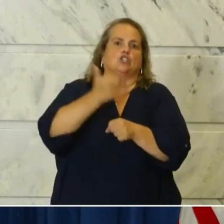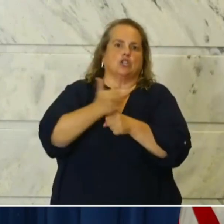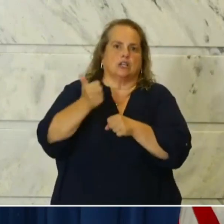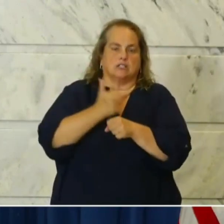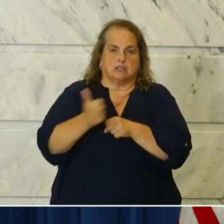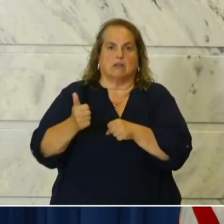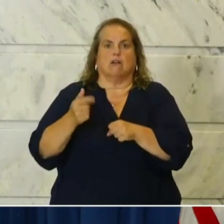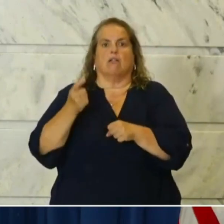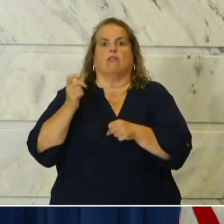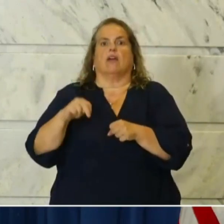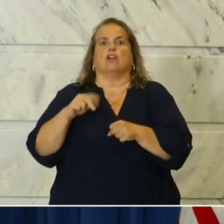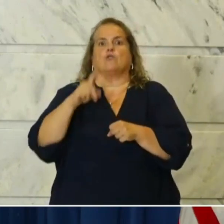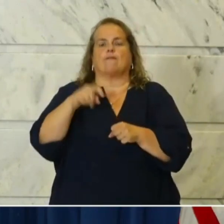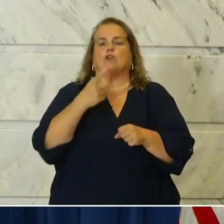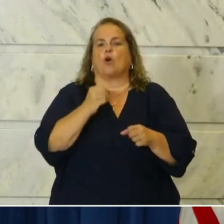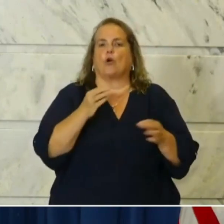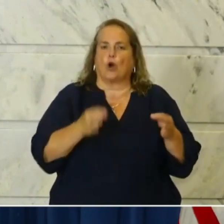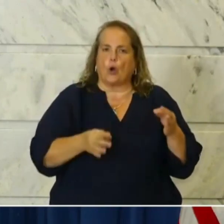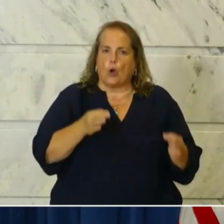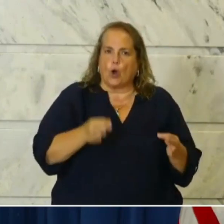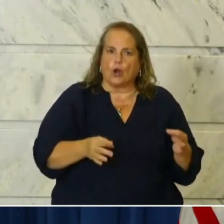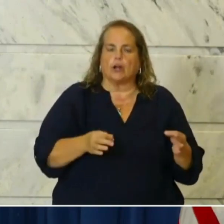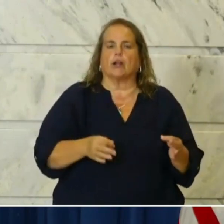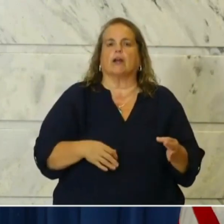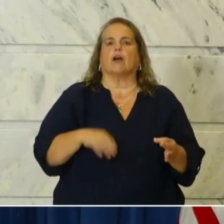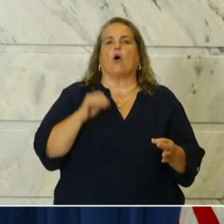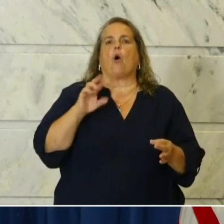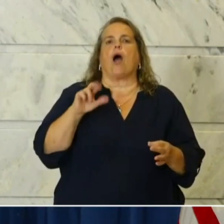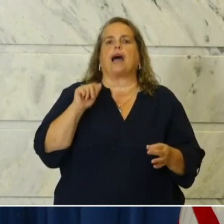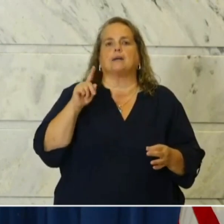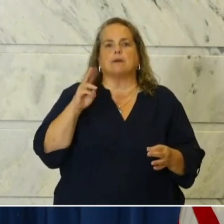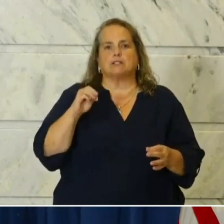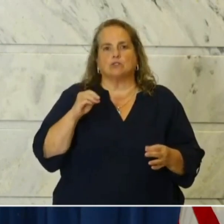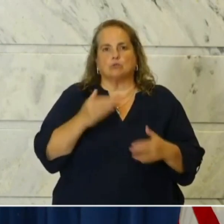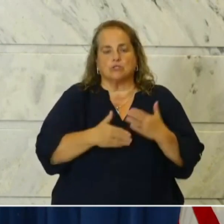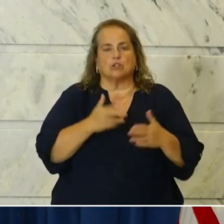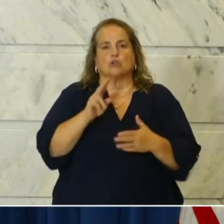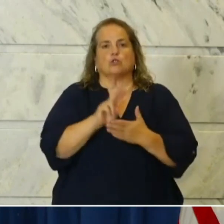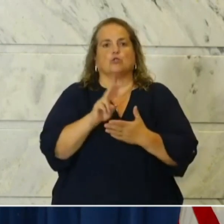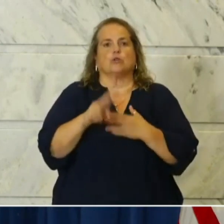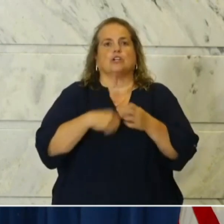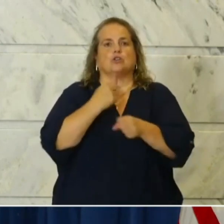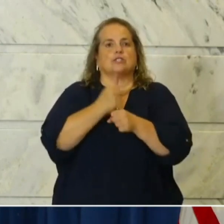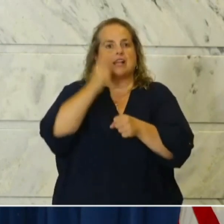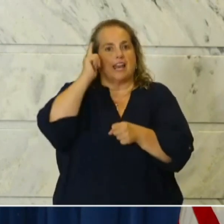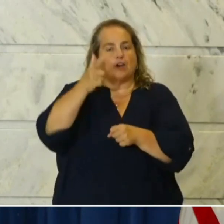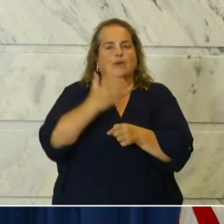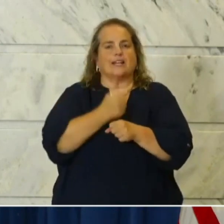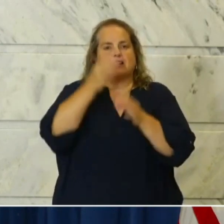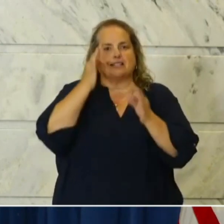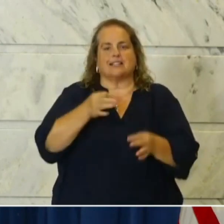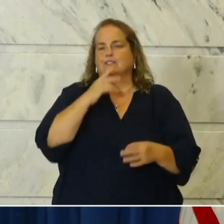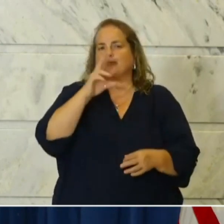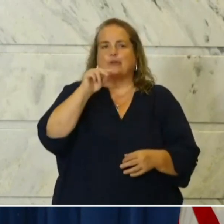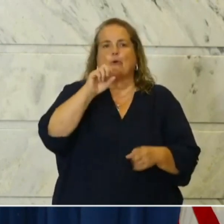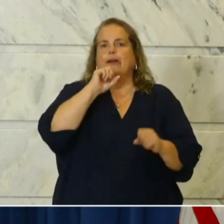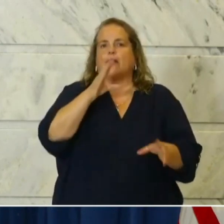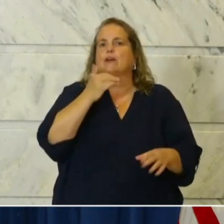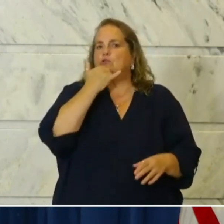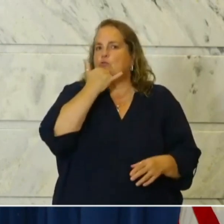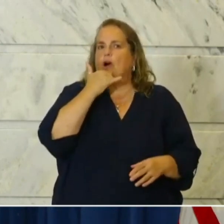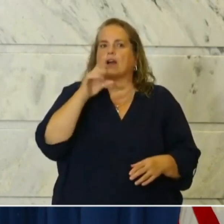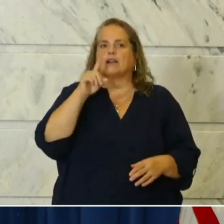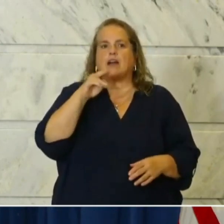and then you got to go to court or an administrative proceeding. 2 years later, you get the decision that says, no, nothing wrong was done